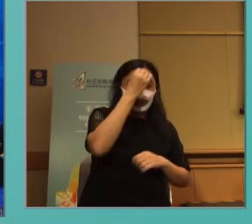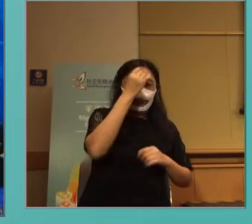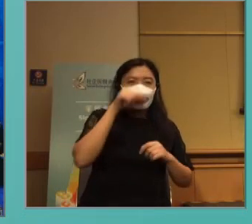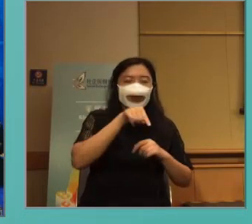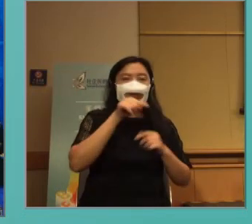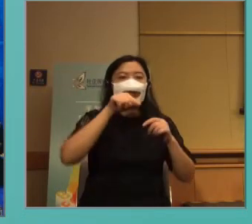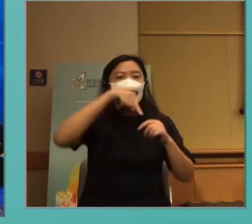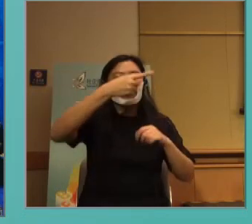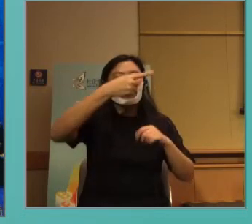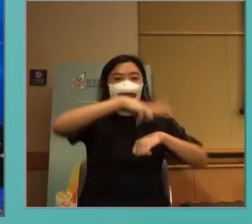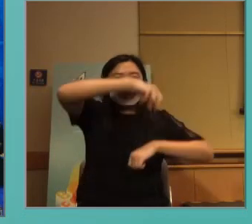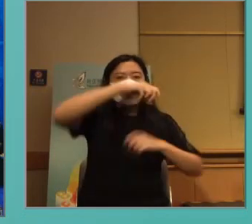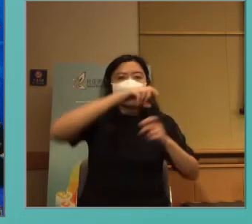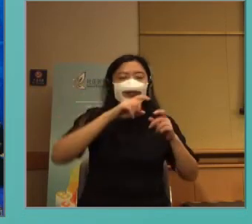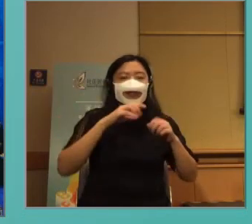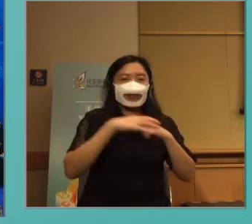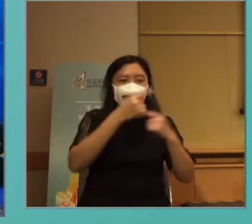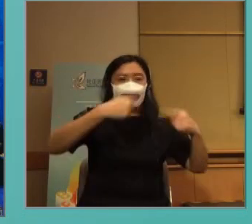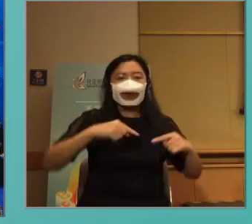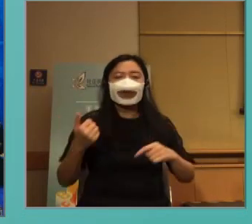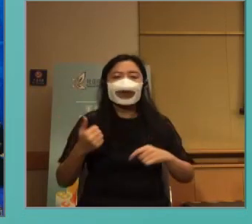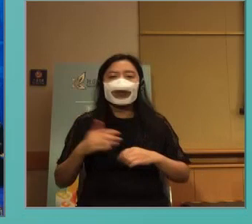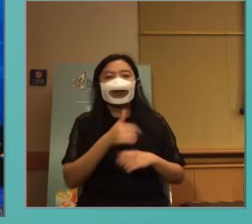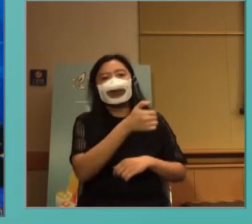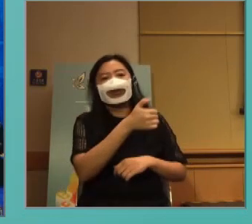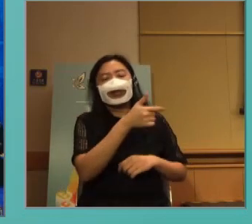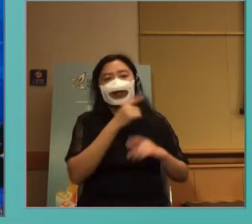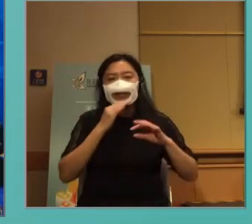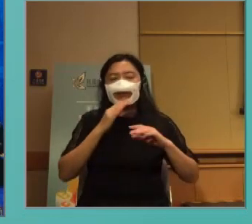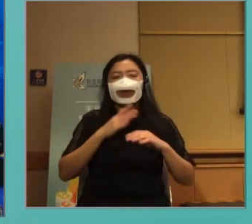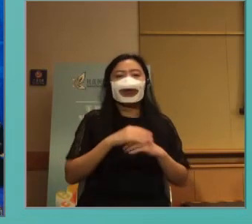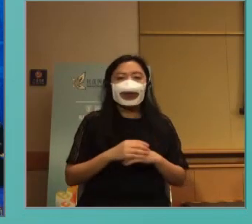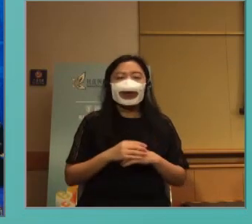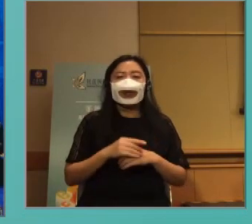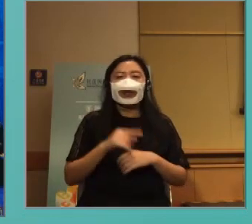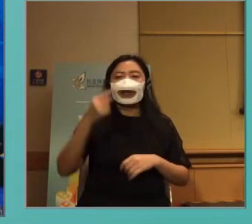Thank you so much, Yat Siu. Do you have another questions there? Yes, please.